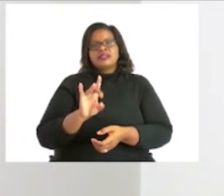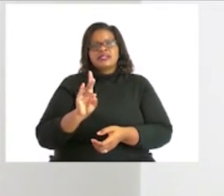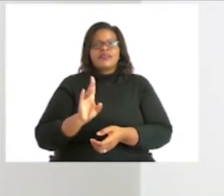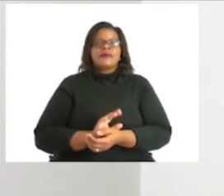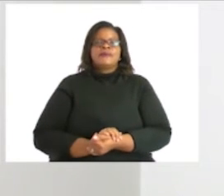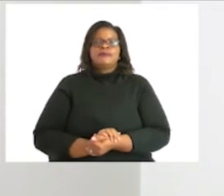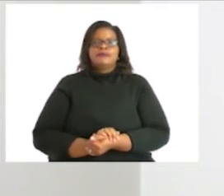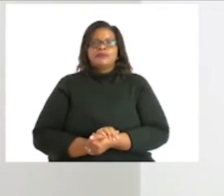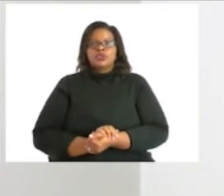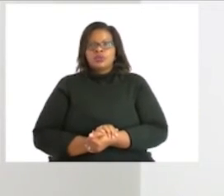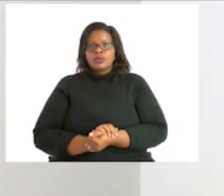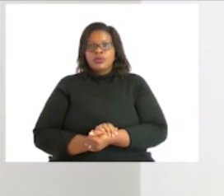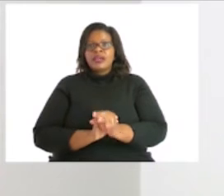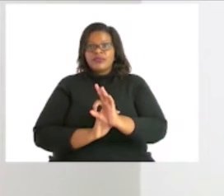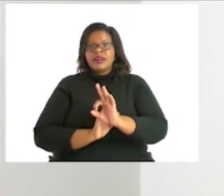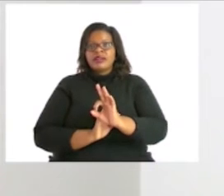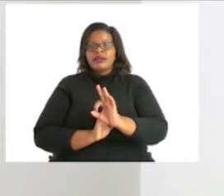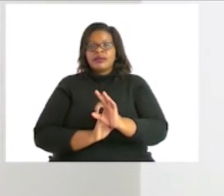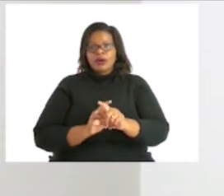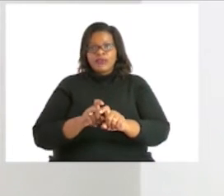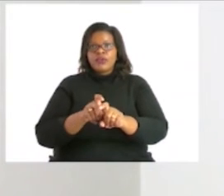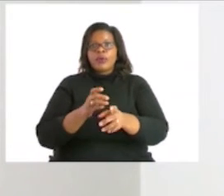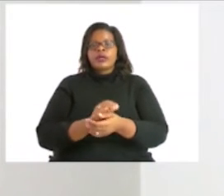5,087. Are you following?